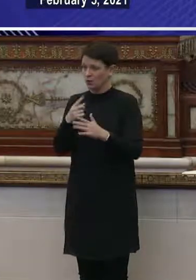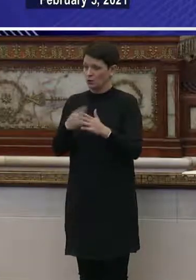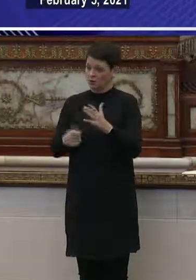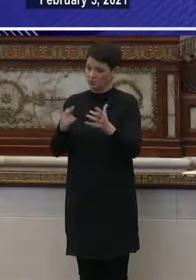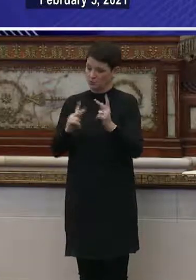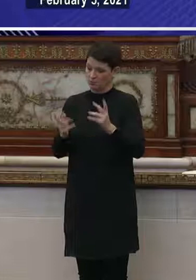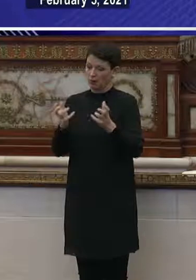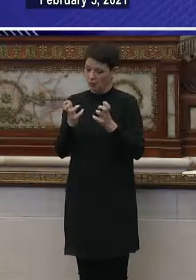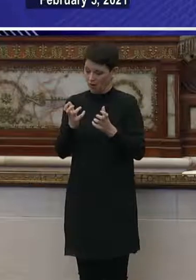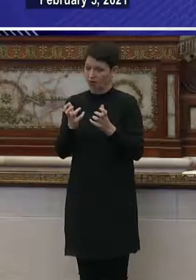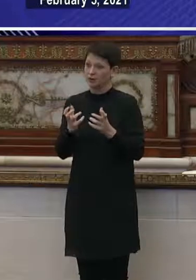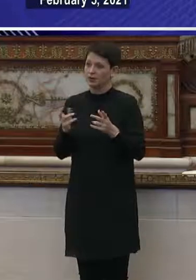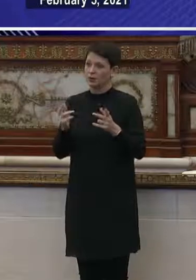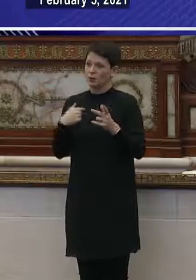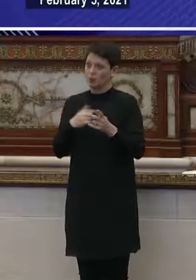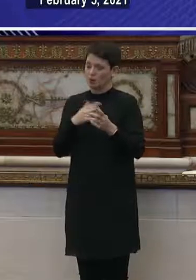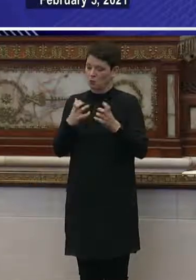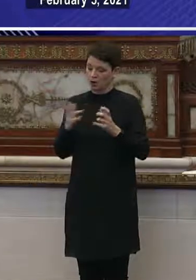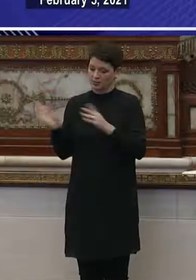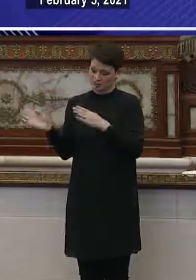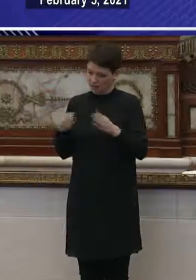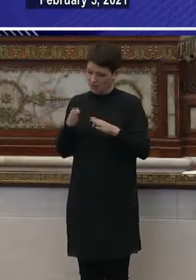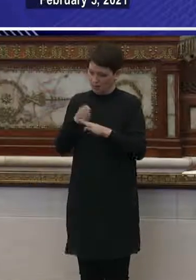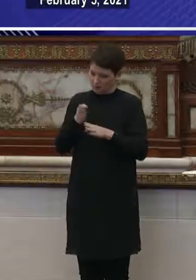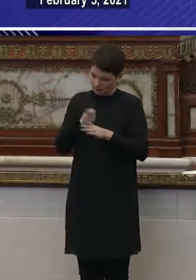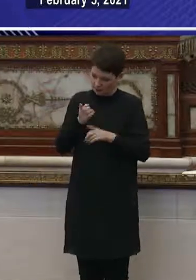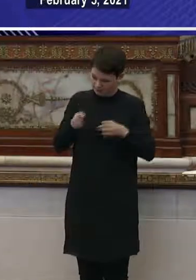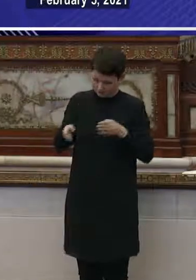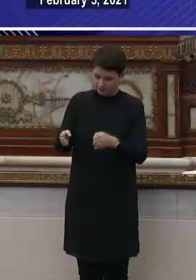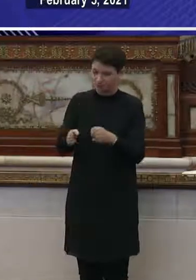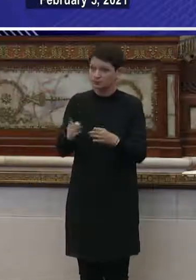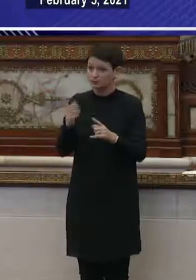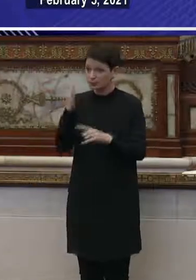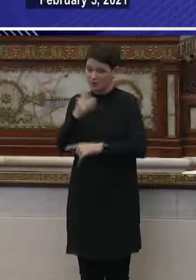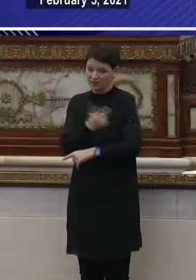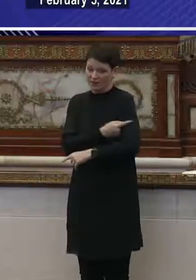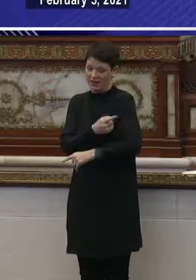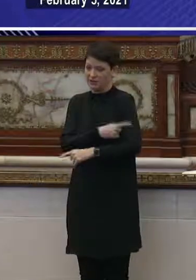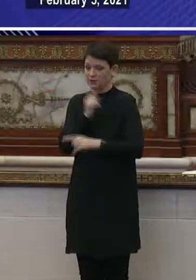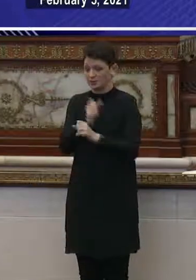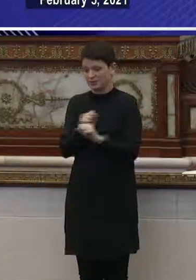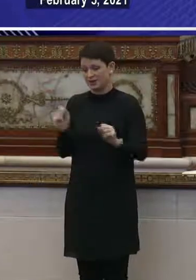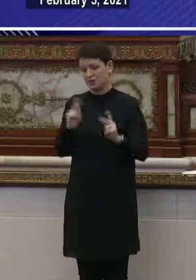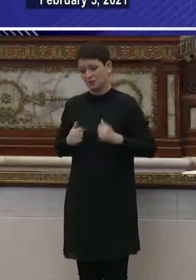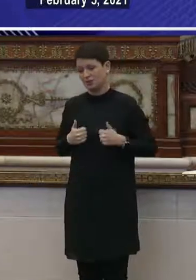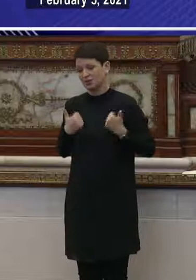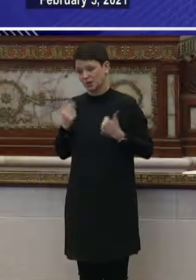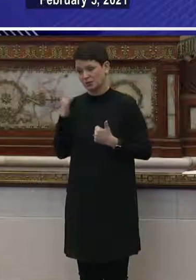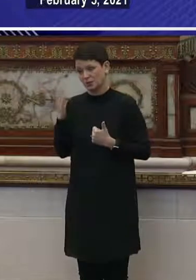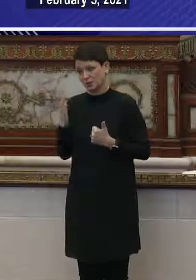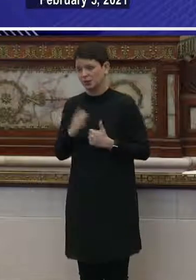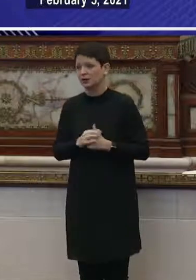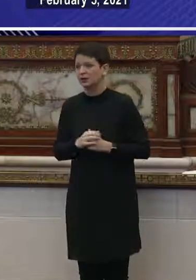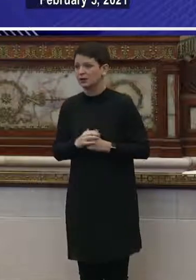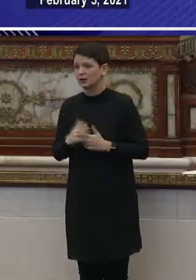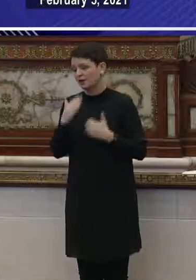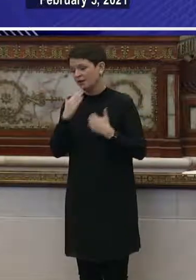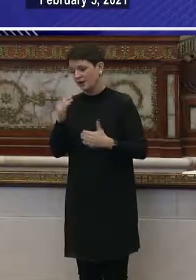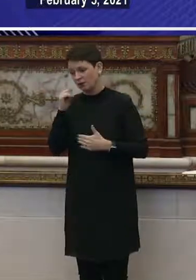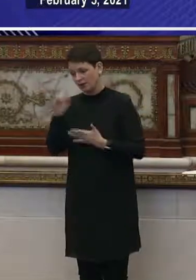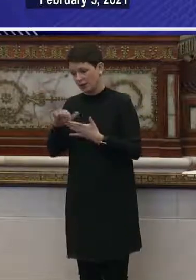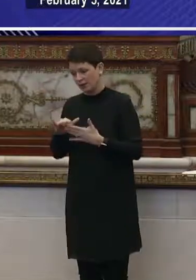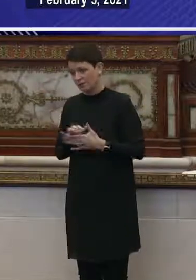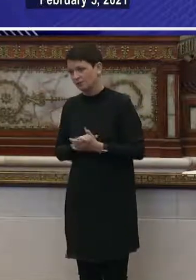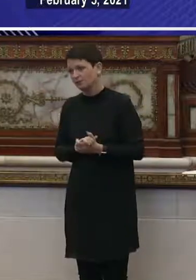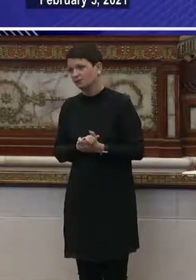want to be. We want to have this back on track because we know that getting the vaccine is really going to save people's lives. So, we thank you for that.